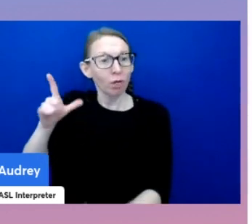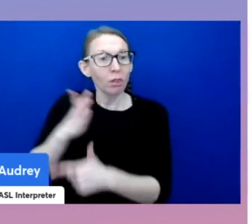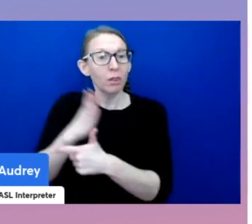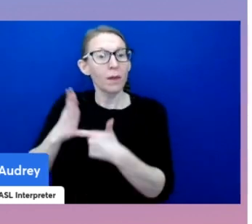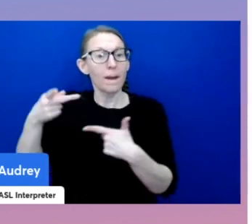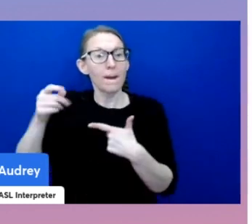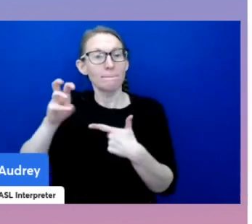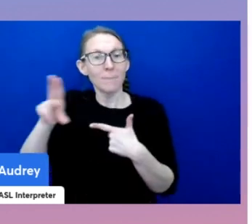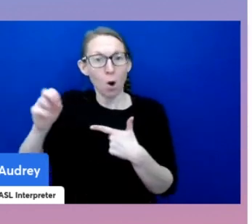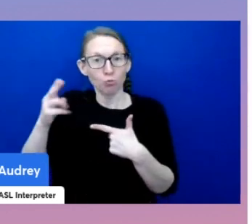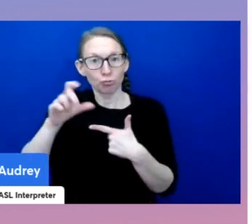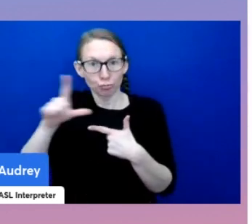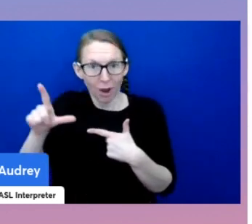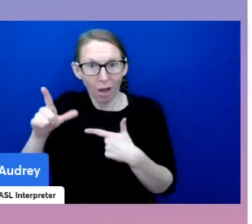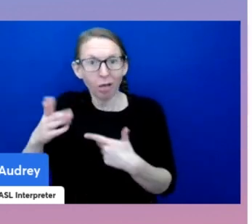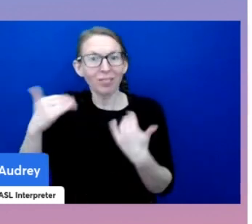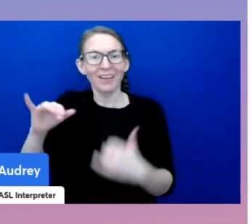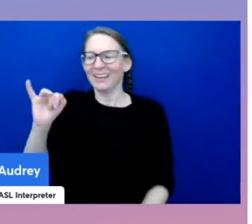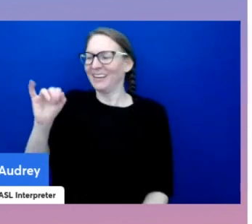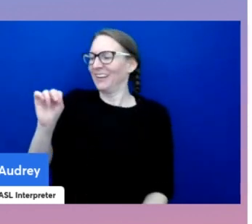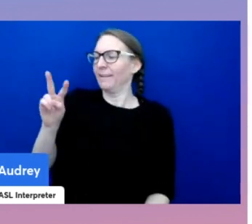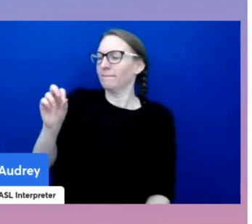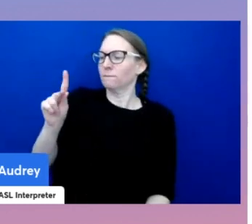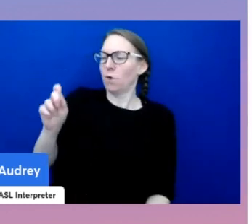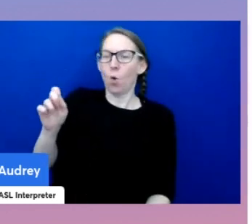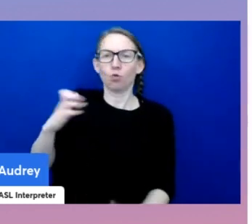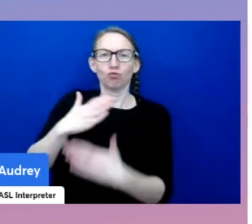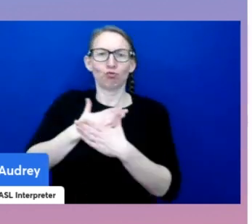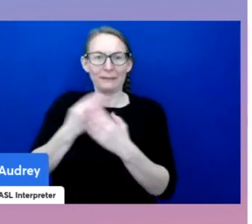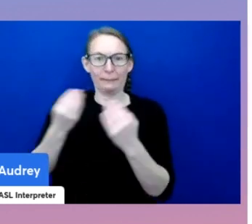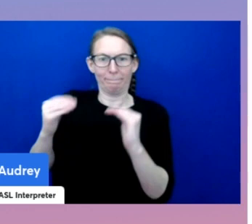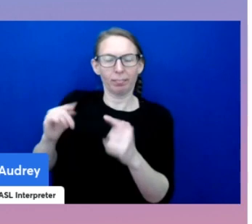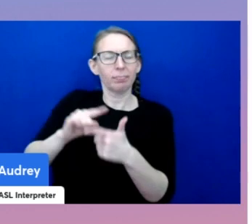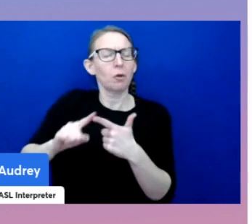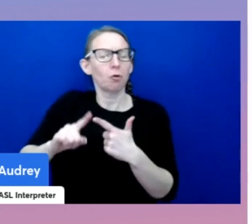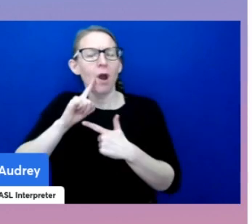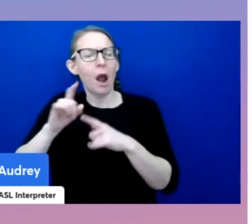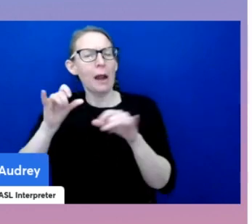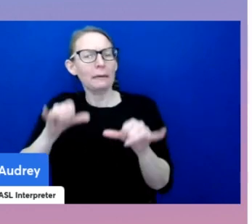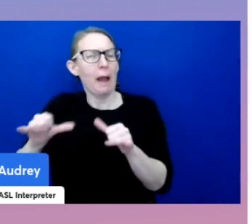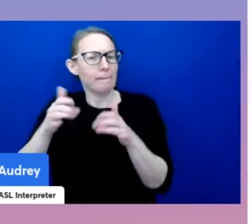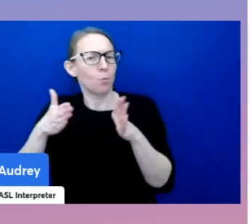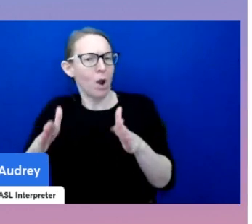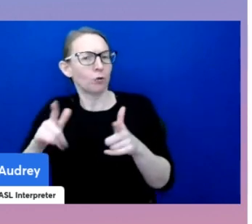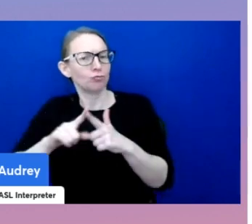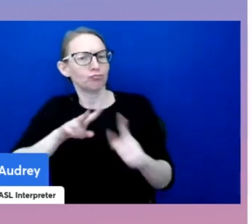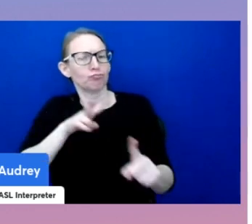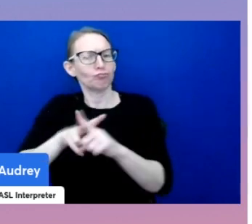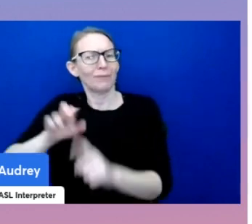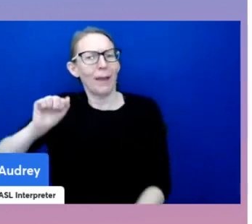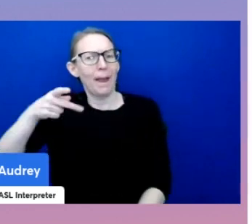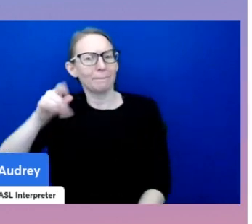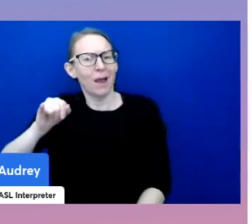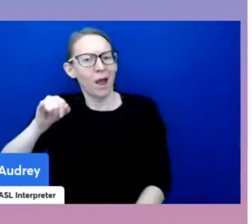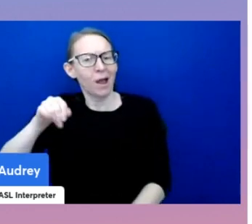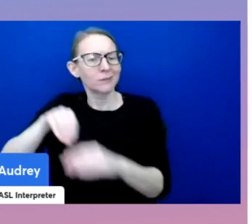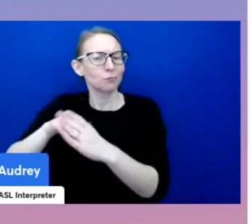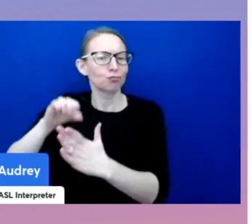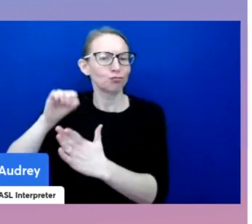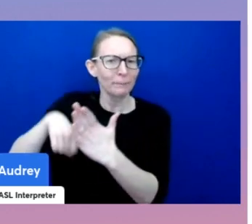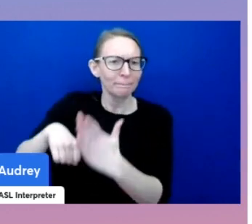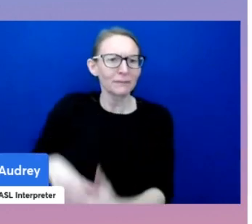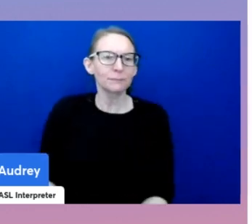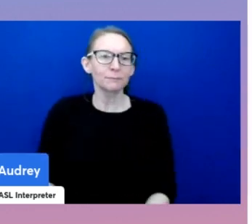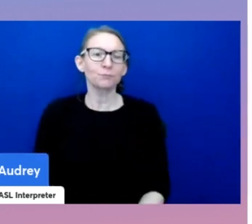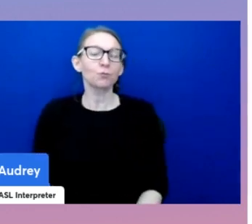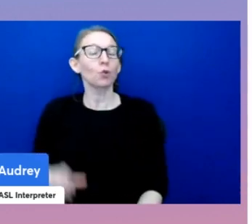method are two very common ways to use APIs in scripts. Curl would be